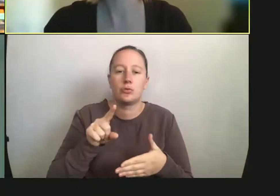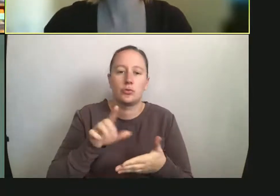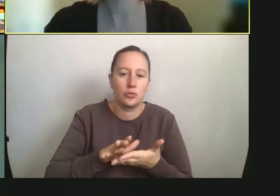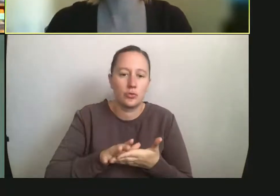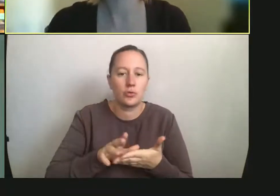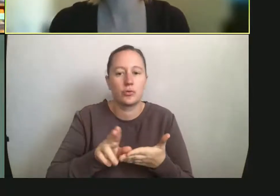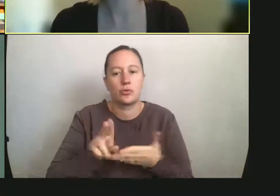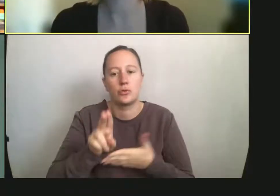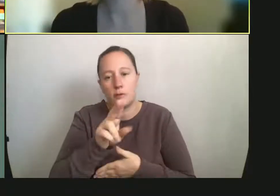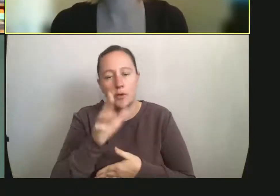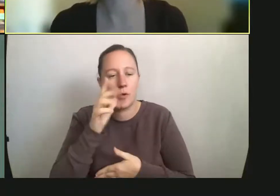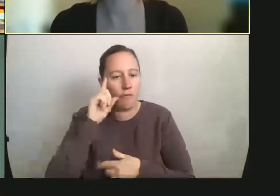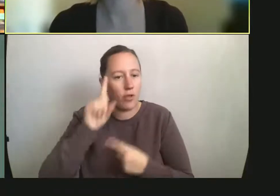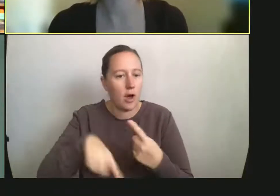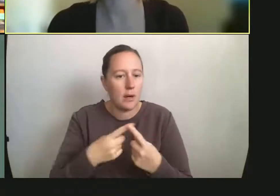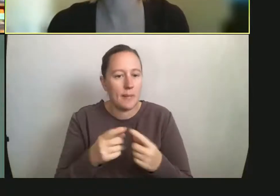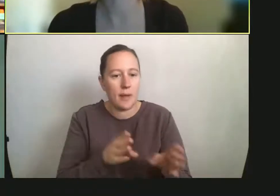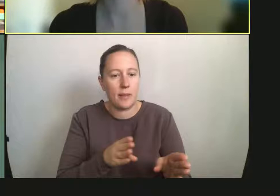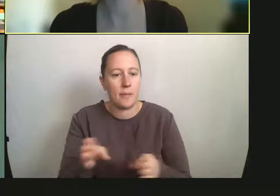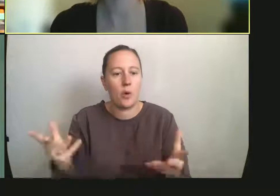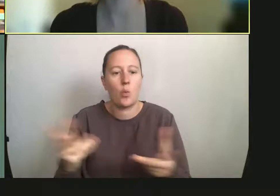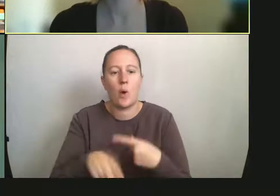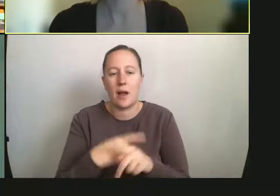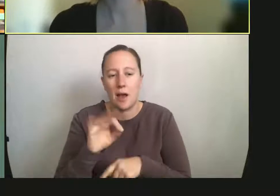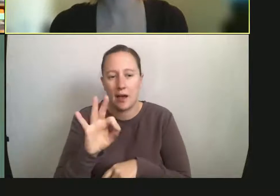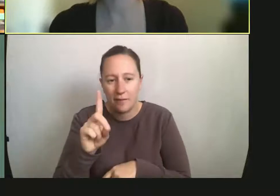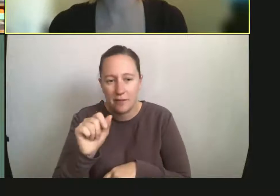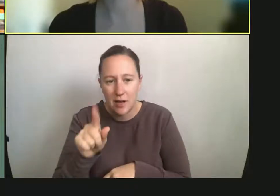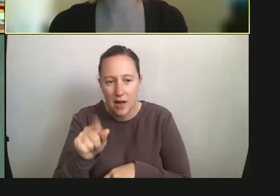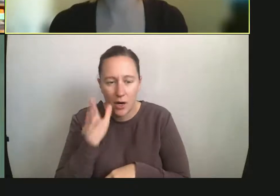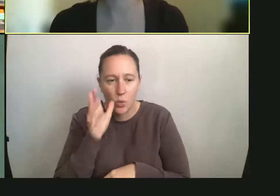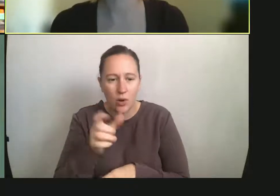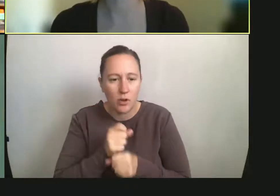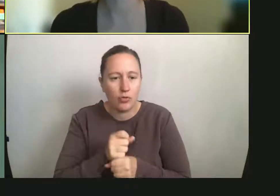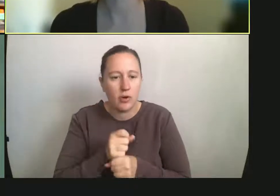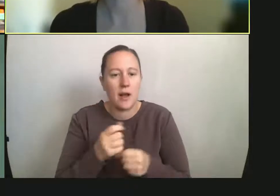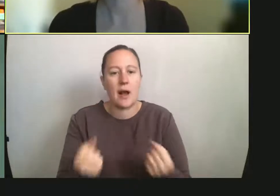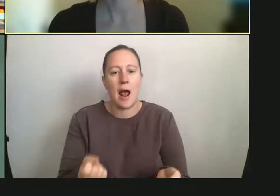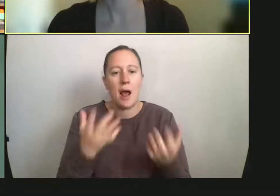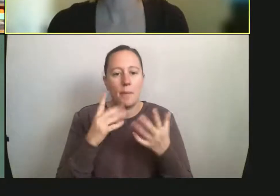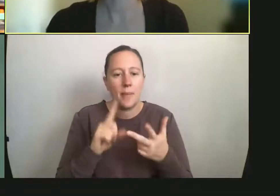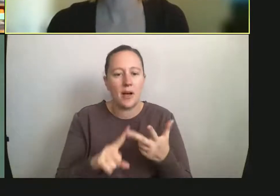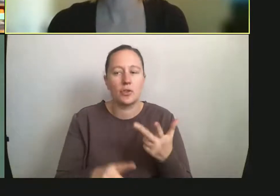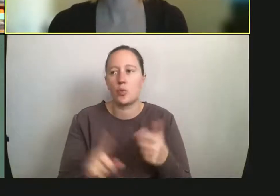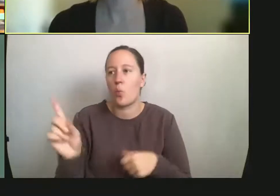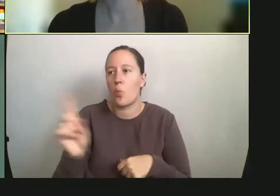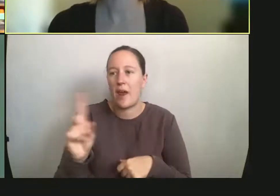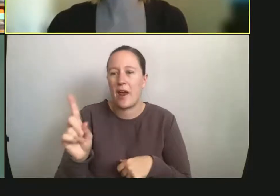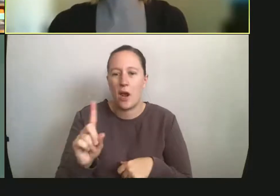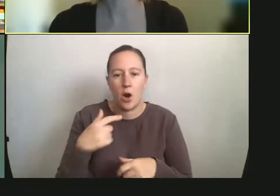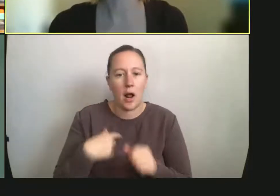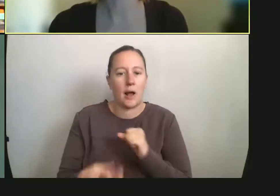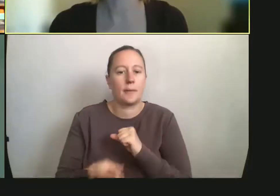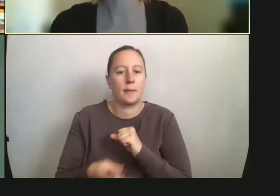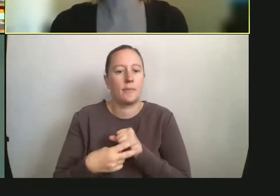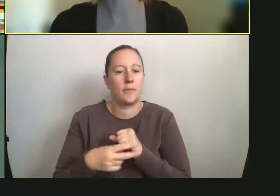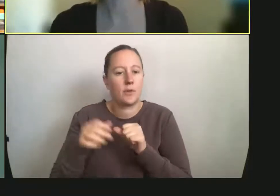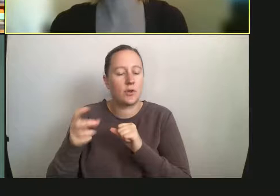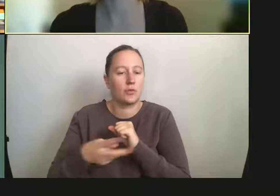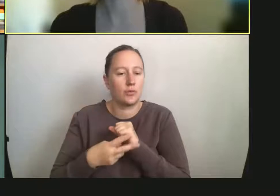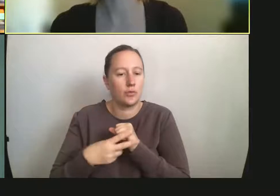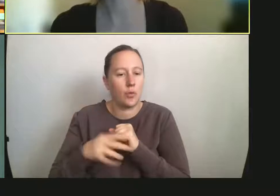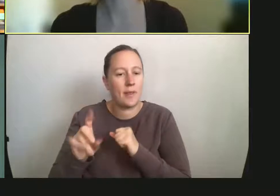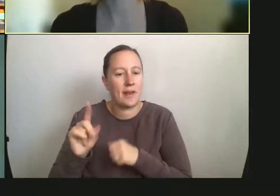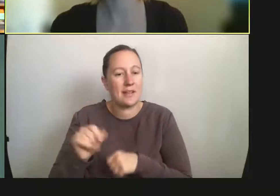plans on what type of data will I be generating? How much will there be? What would be a suitable repository? Uh, does it make sense to share? Is